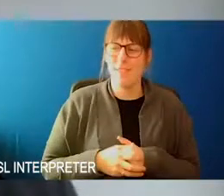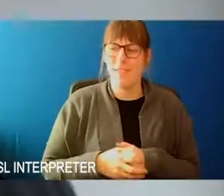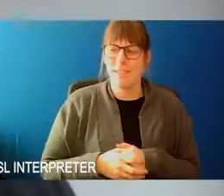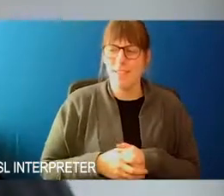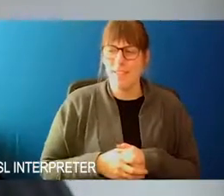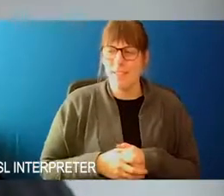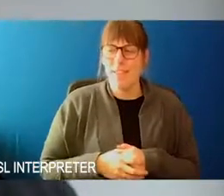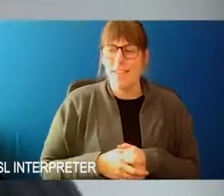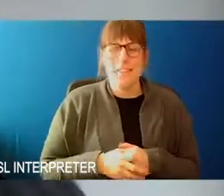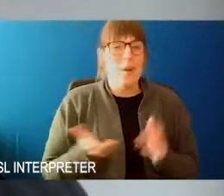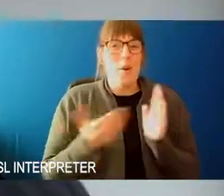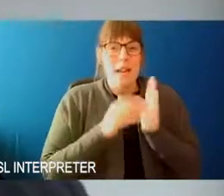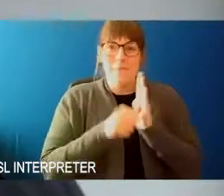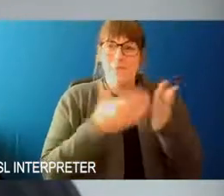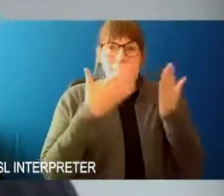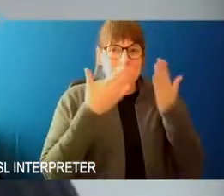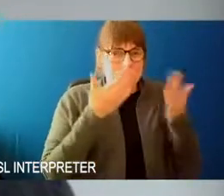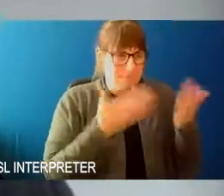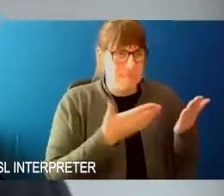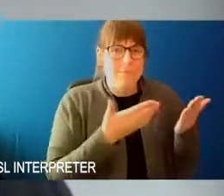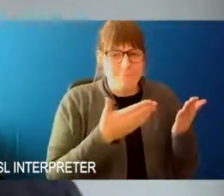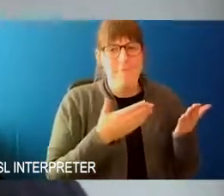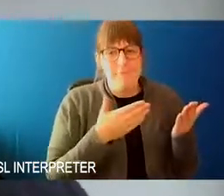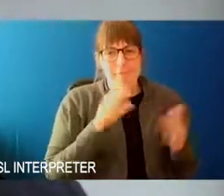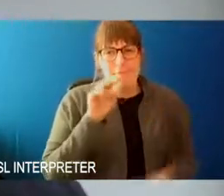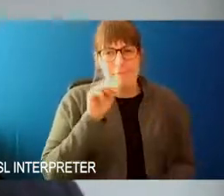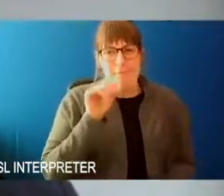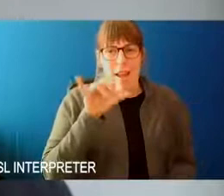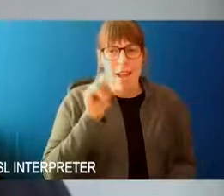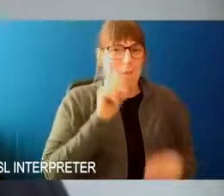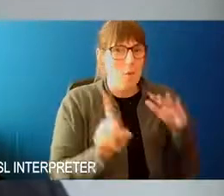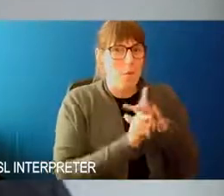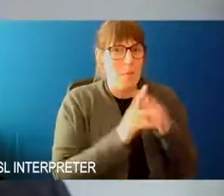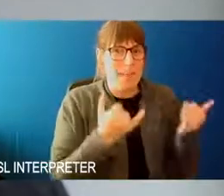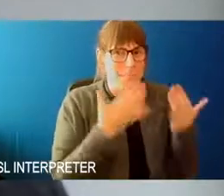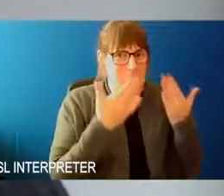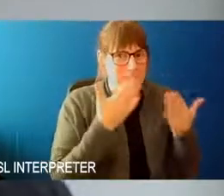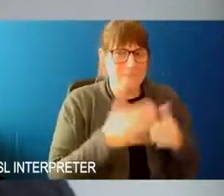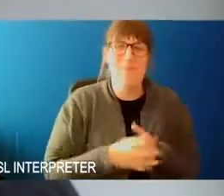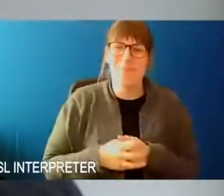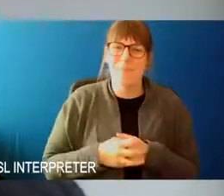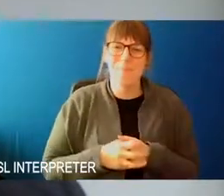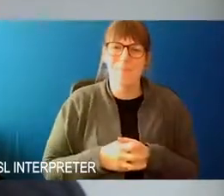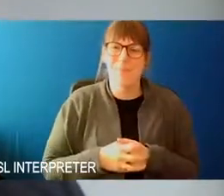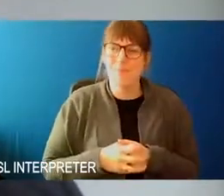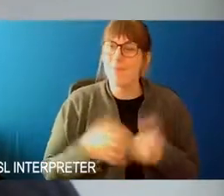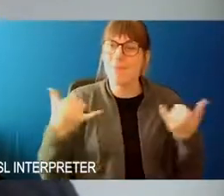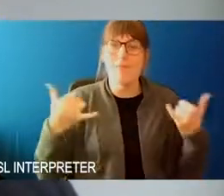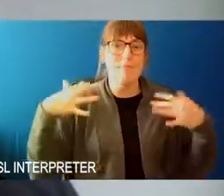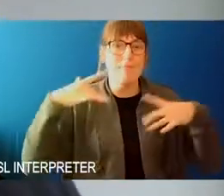to continue the conversation in the next days and weeks. And I want to say thank you on behalf of us all, Mian, for being